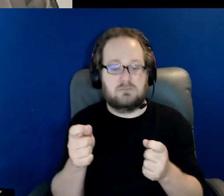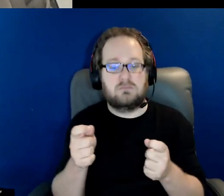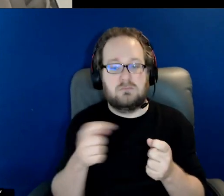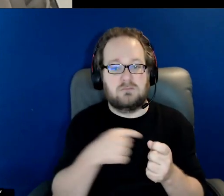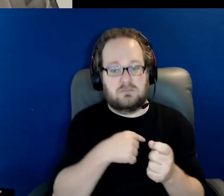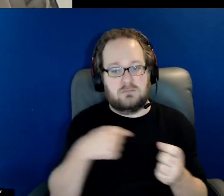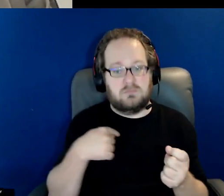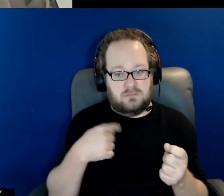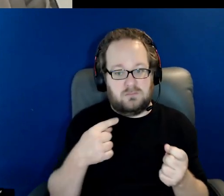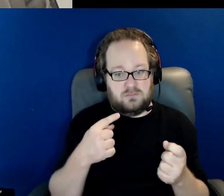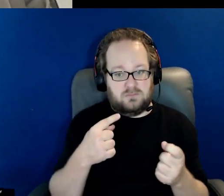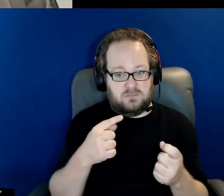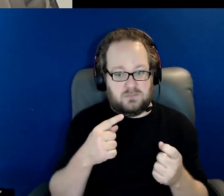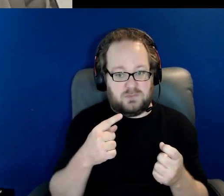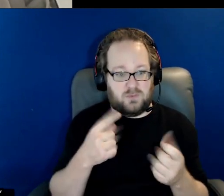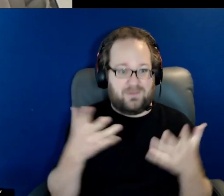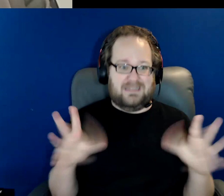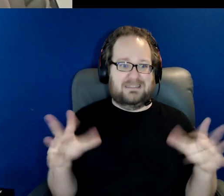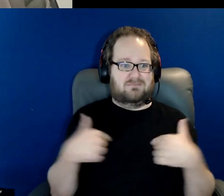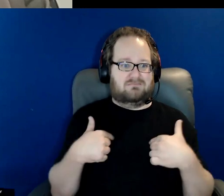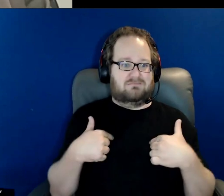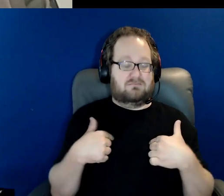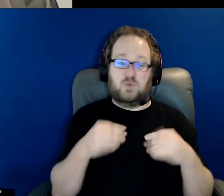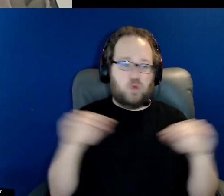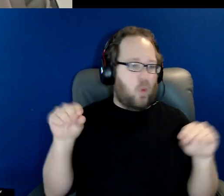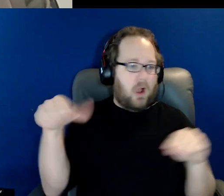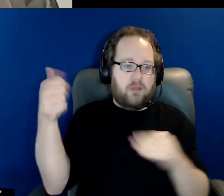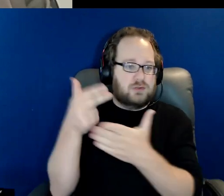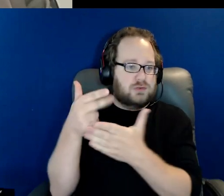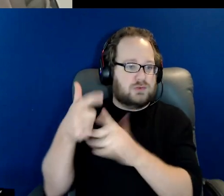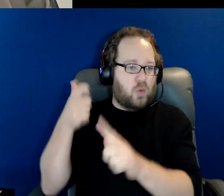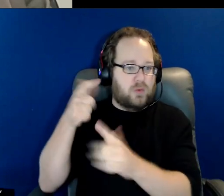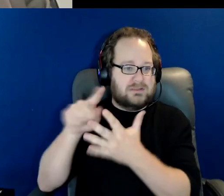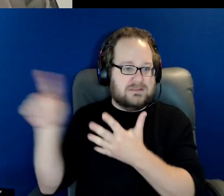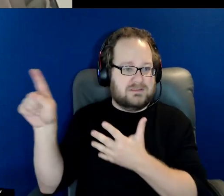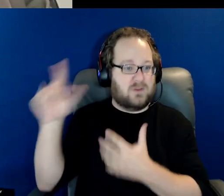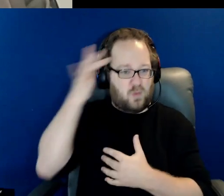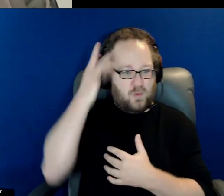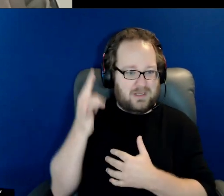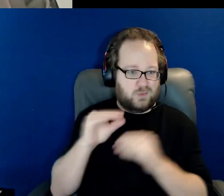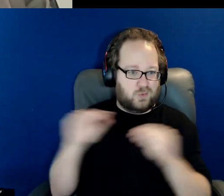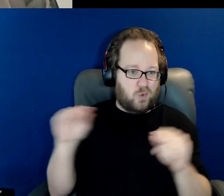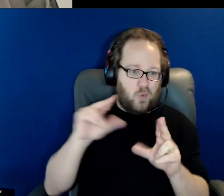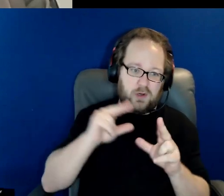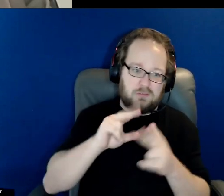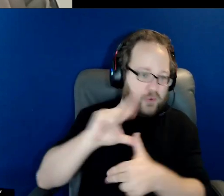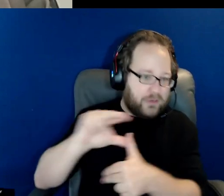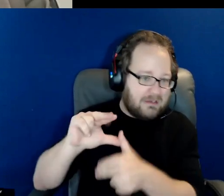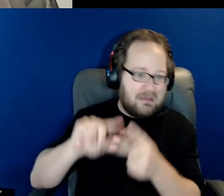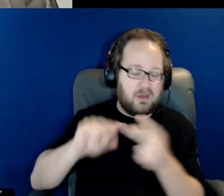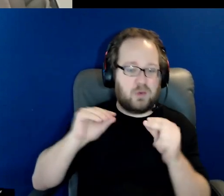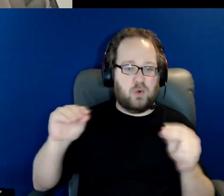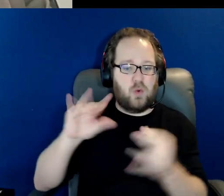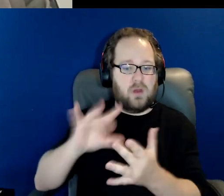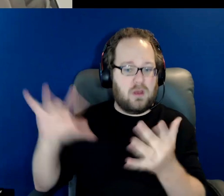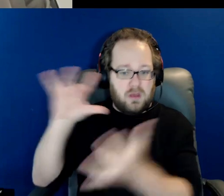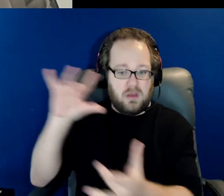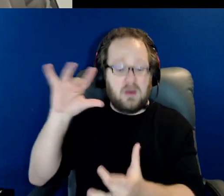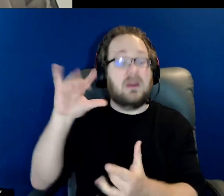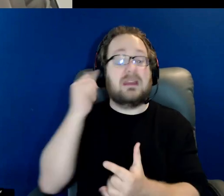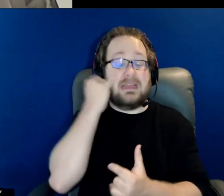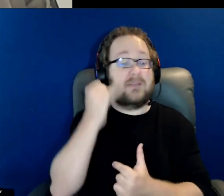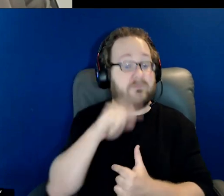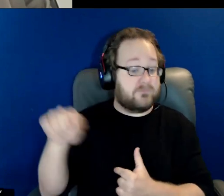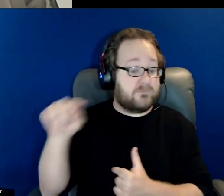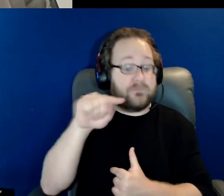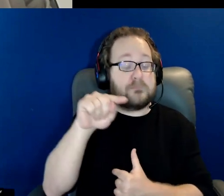So you're it in many cases. And when you have many people dying in one area at the same time, it's in everybody's best